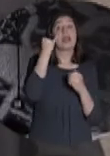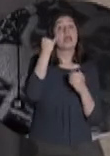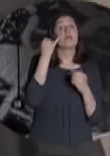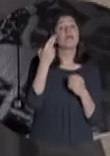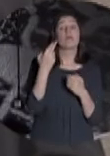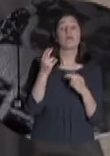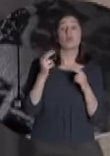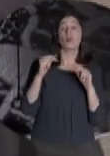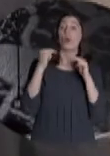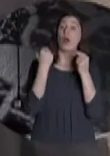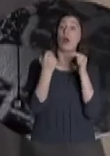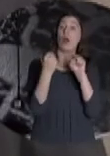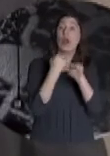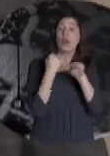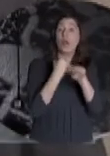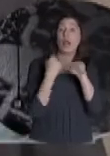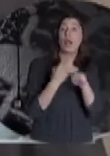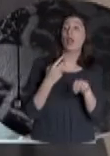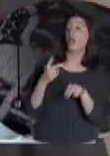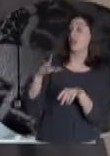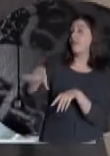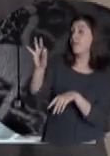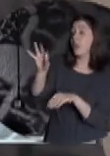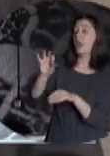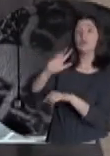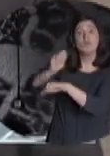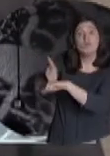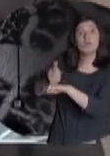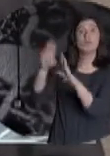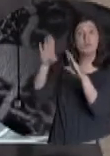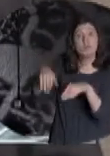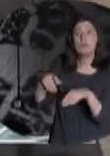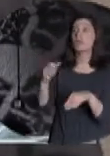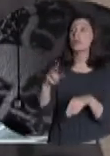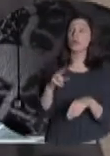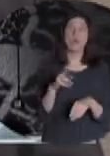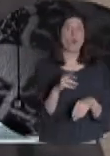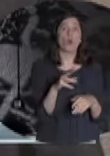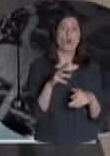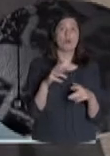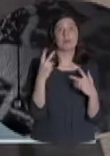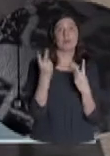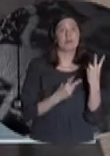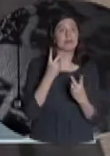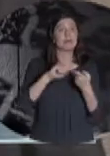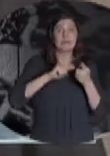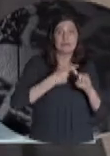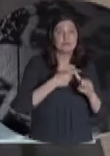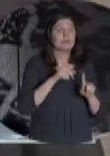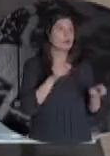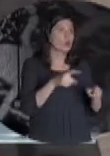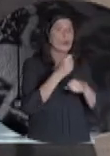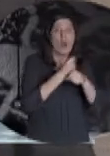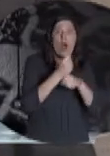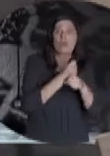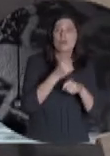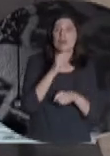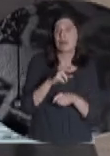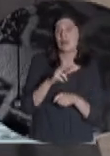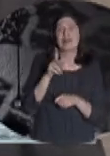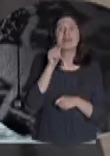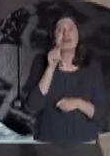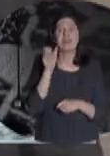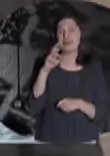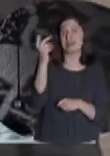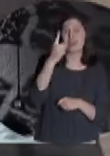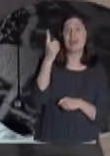on the highway, try to find a rest stop, or if you're in town, use it as an opportunity to go sit, have a cup of coffee, have a lemonade on a hot summer